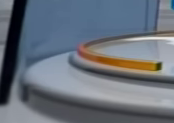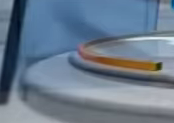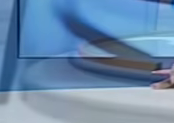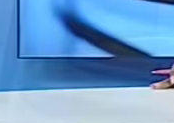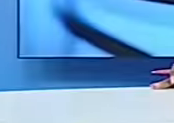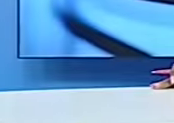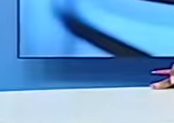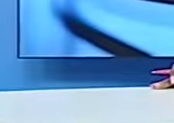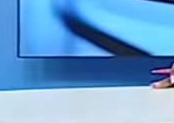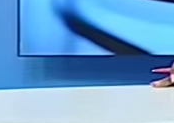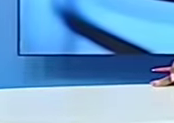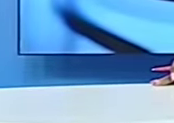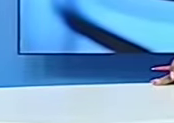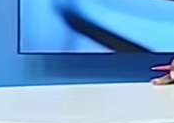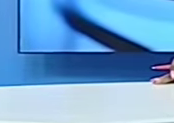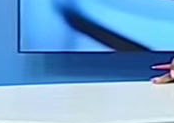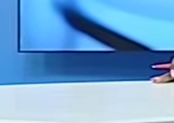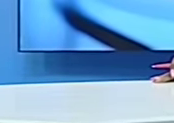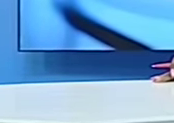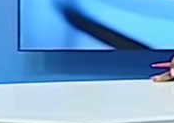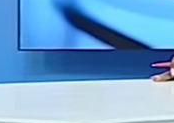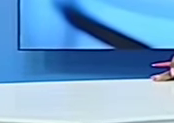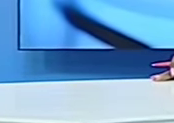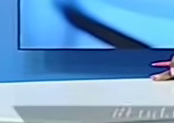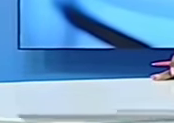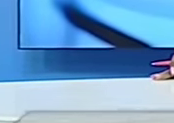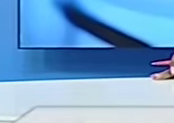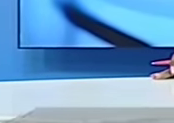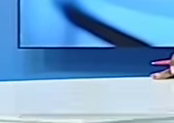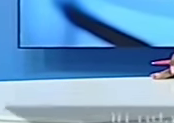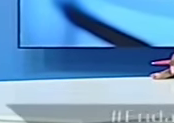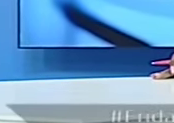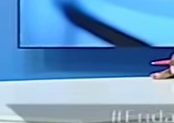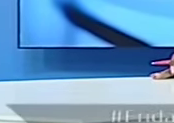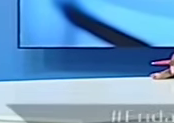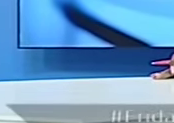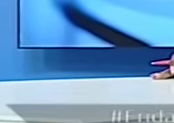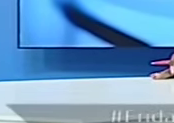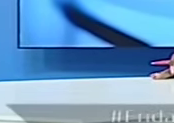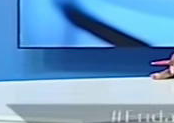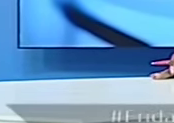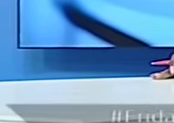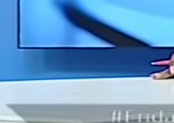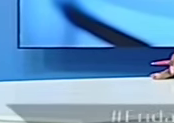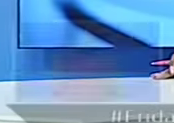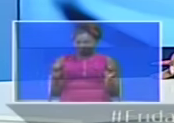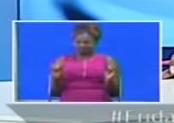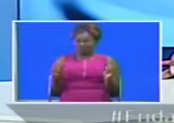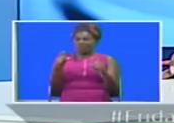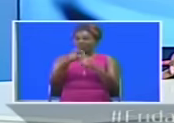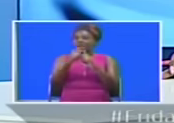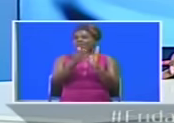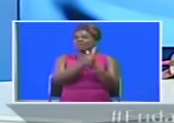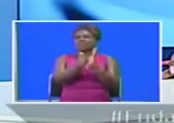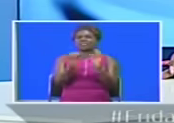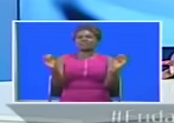Well, thank you very much for joining us. This is a special coverage tonight. We will not be having our guest anchor segment or Willis the Word Master segment